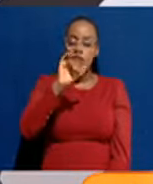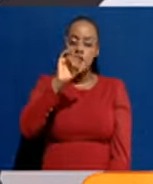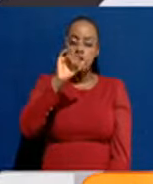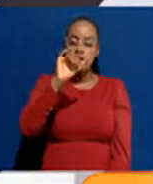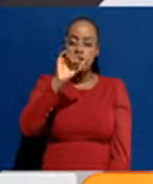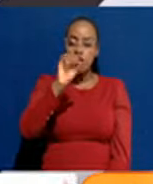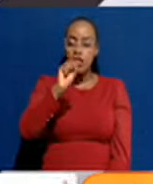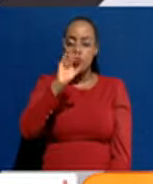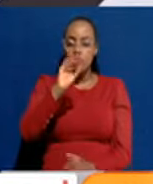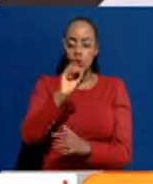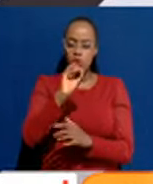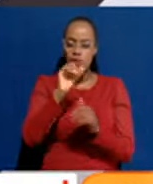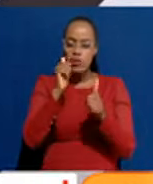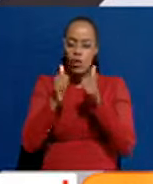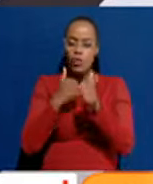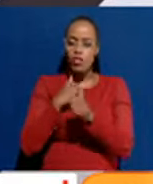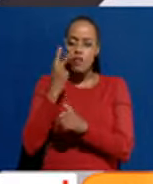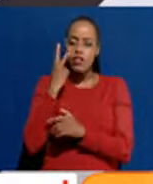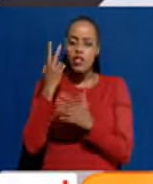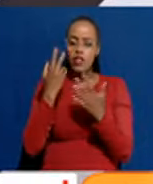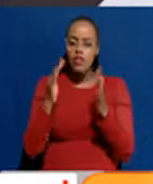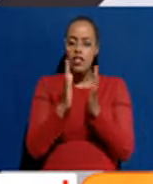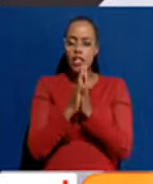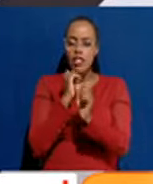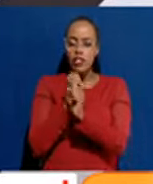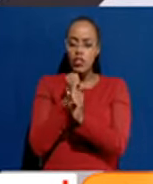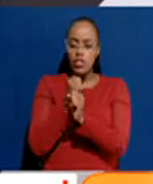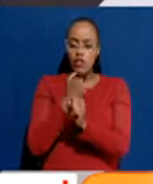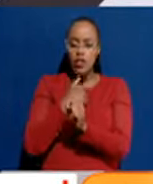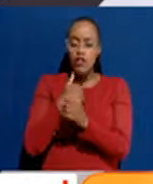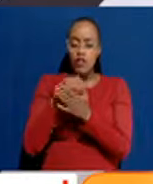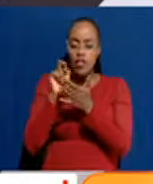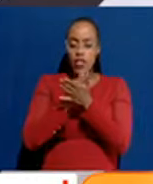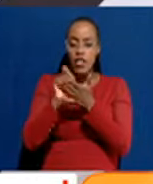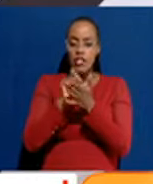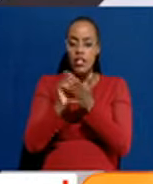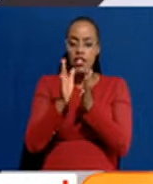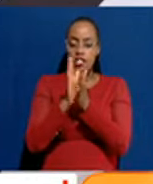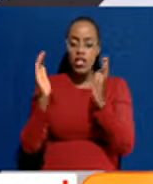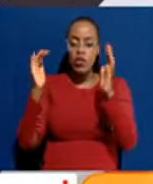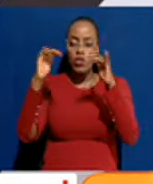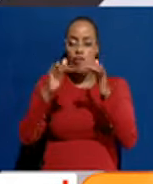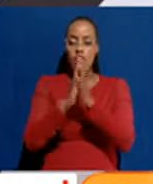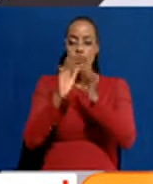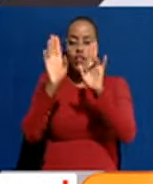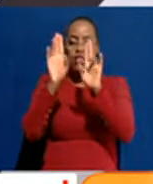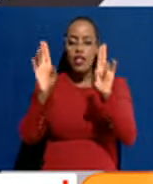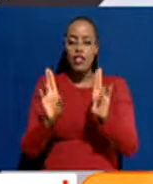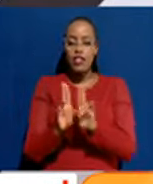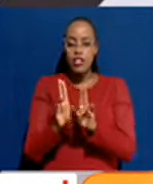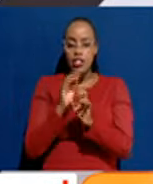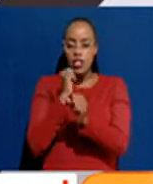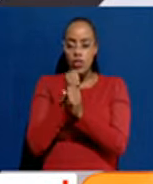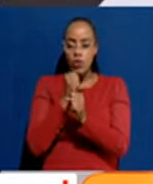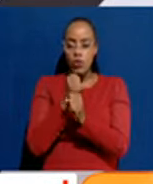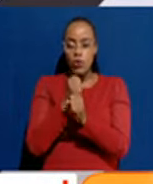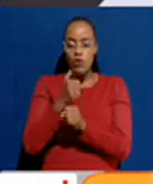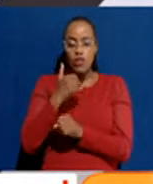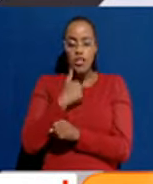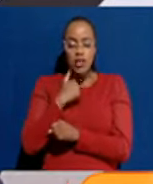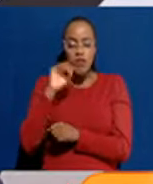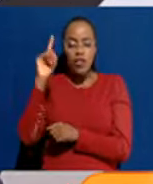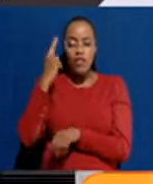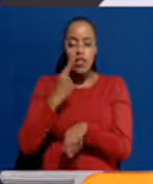with them, and luckily, because of us hosting the Secretary General Seminar, the International Olympic Committee has for the first